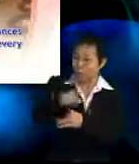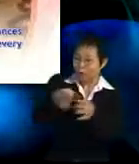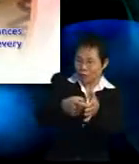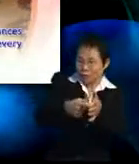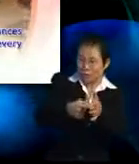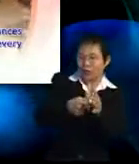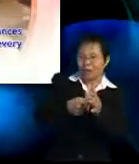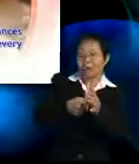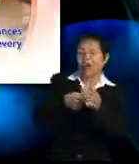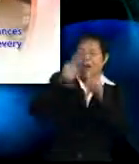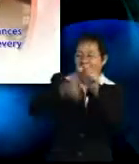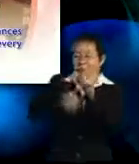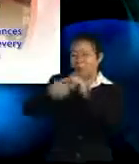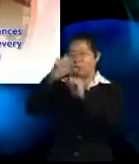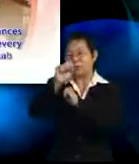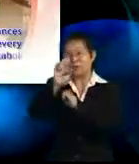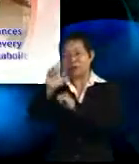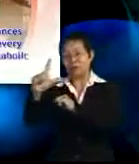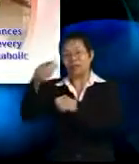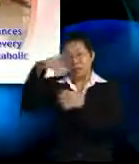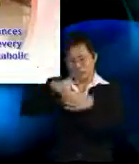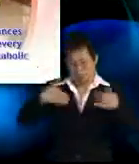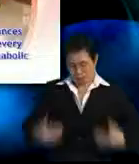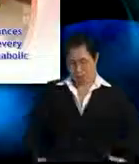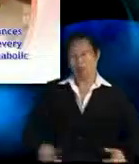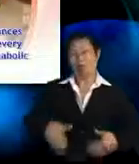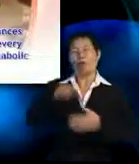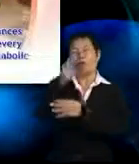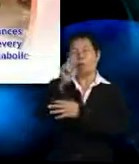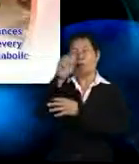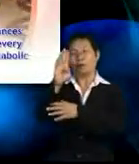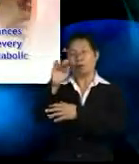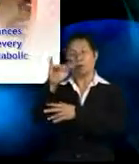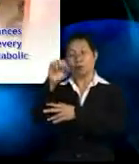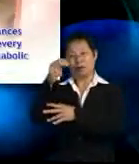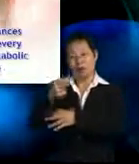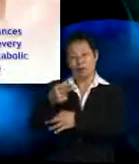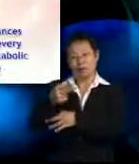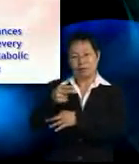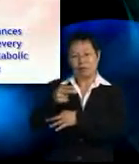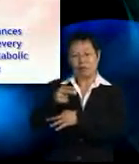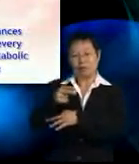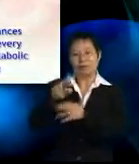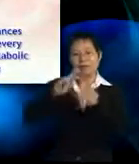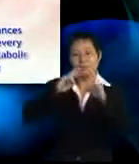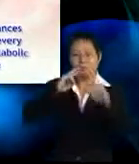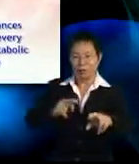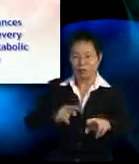by every living cell in the body for metabolic reactions that are vital to life.